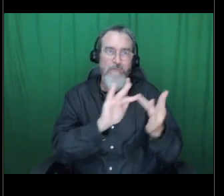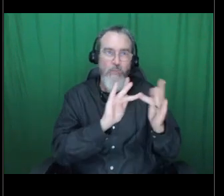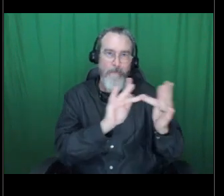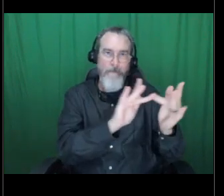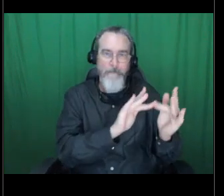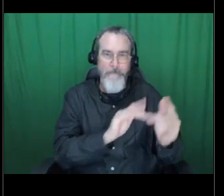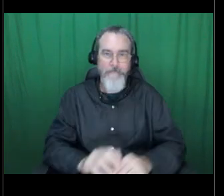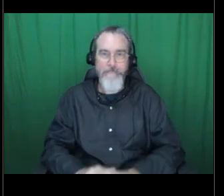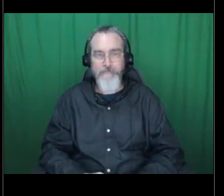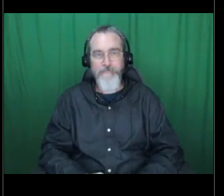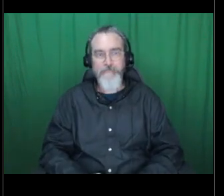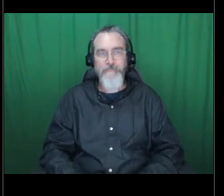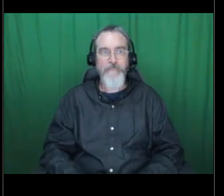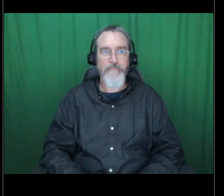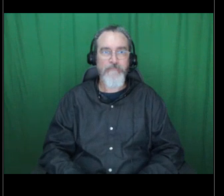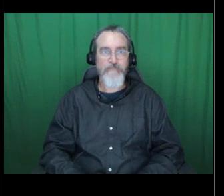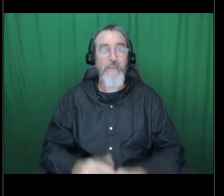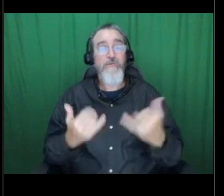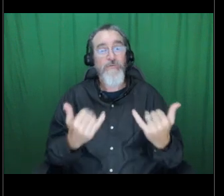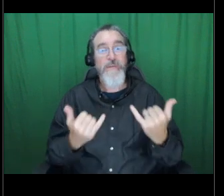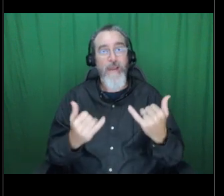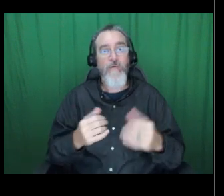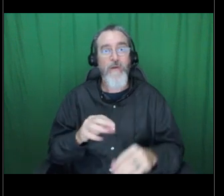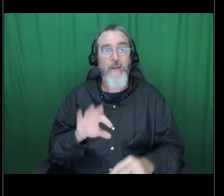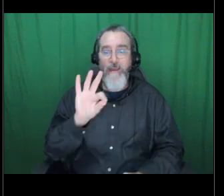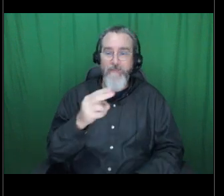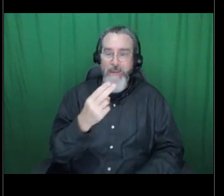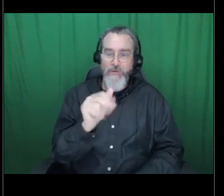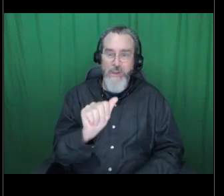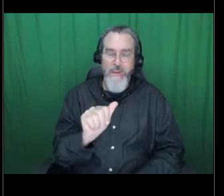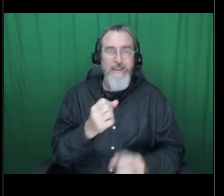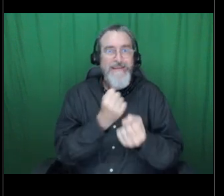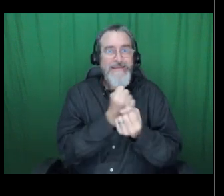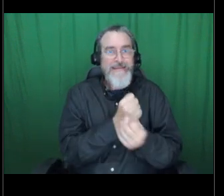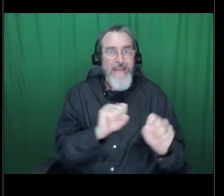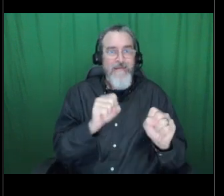Now we'll move on to talk about FHA safe harbors.